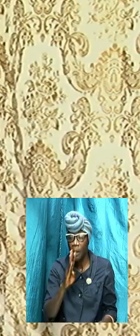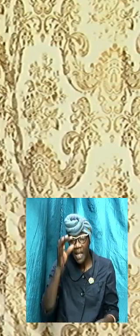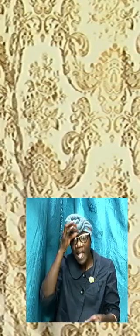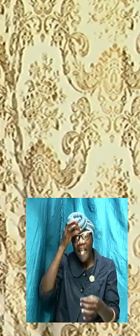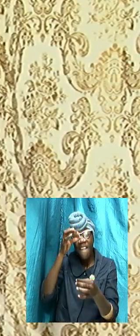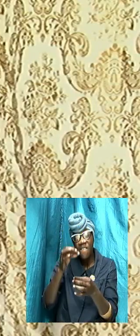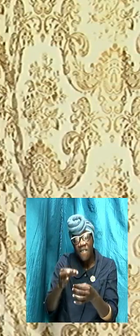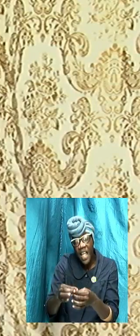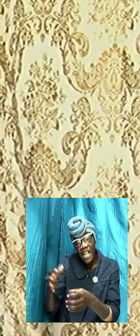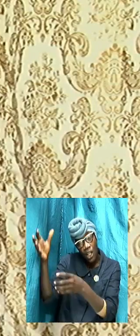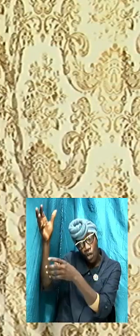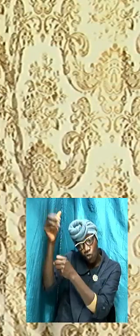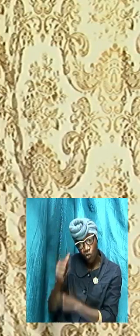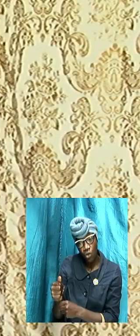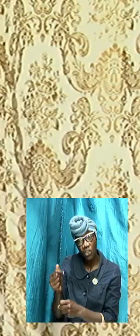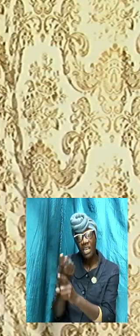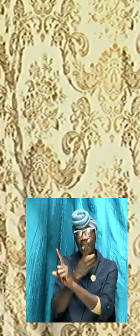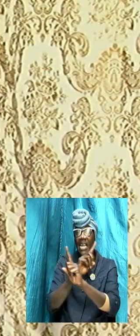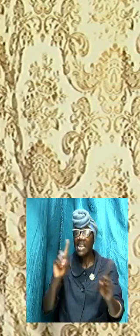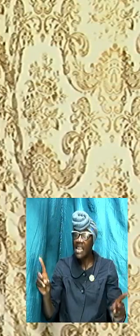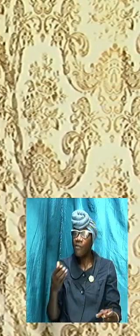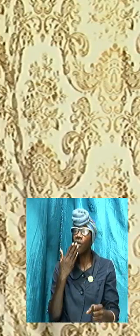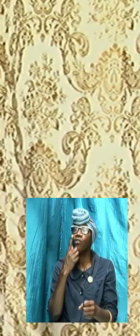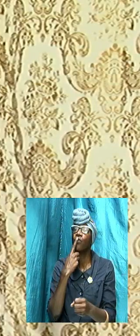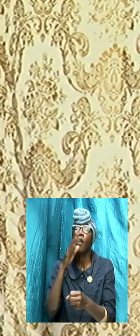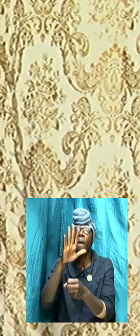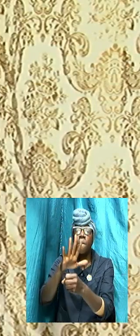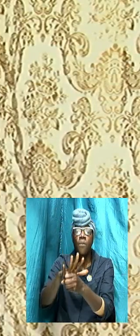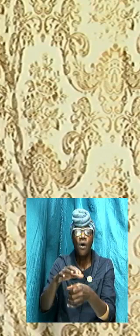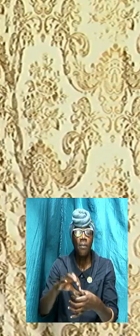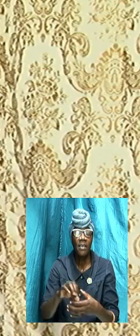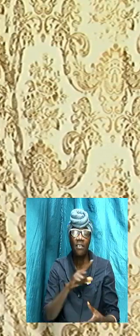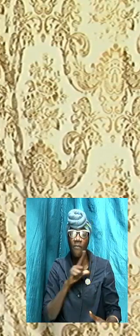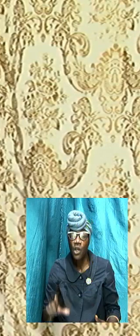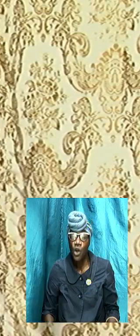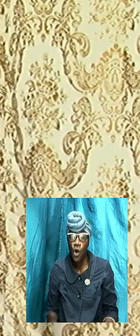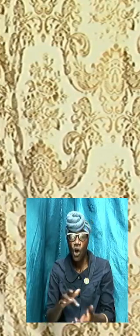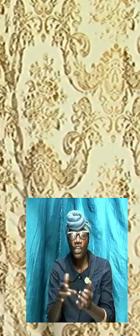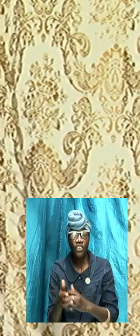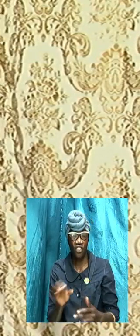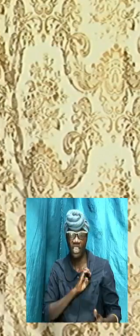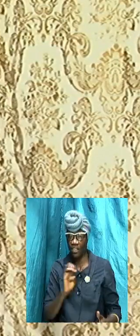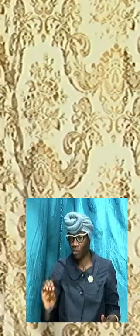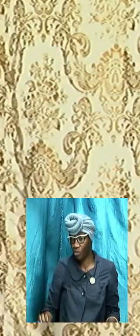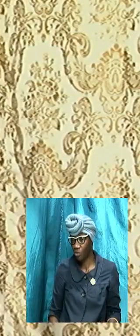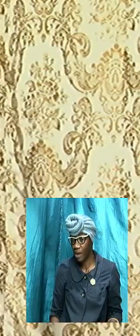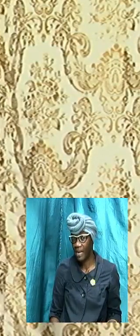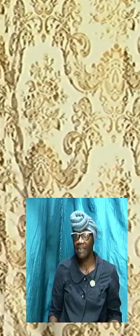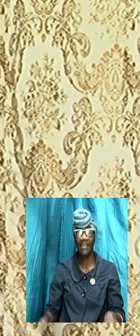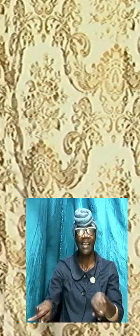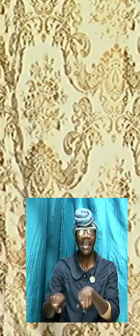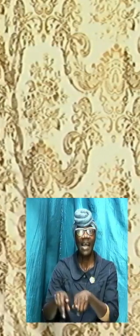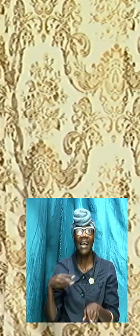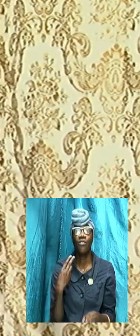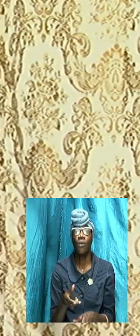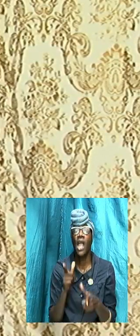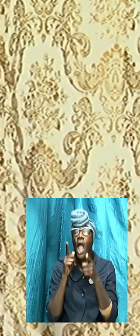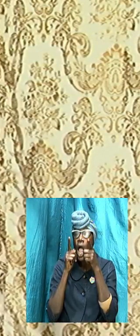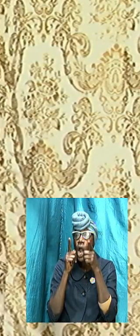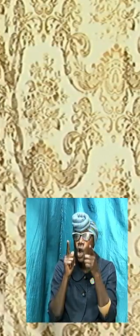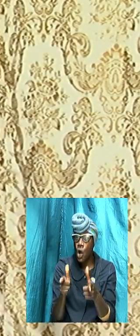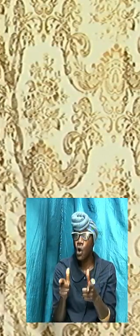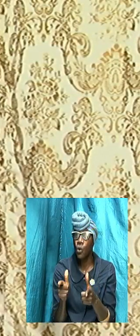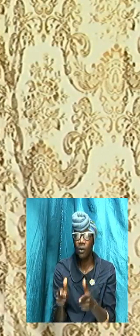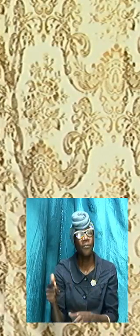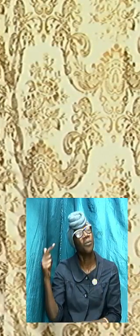trusting on the deliverance promise of our Lord Jesus Christ. But as we, amen, look,